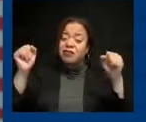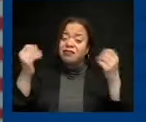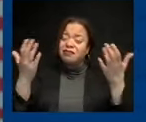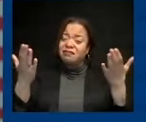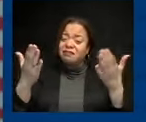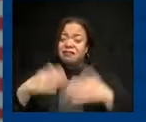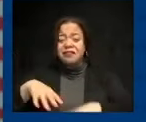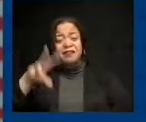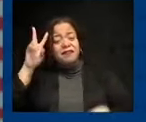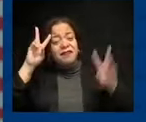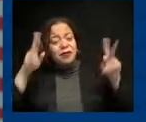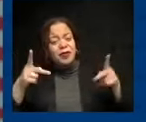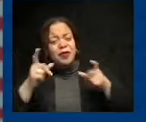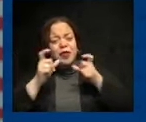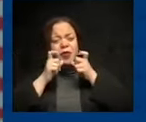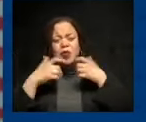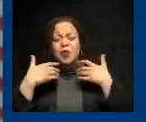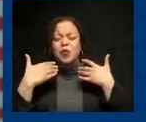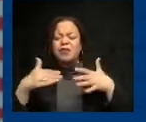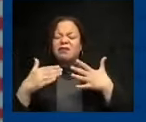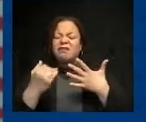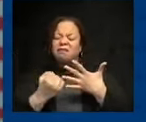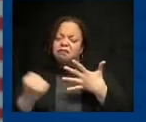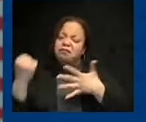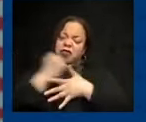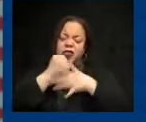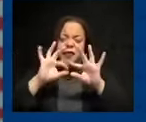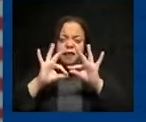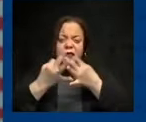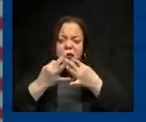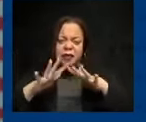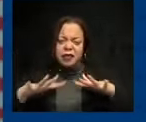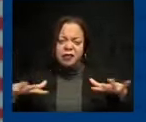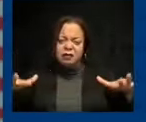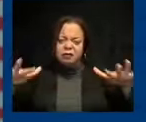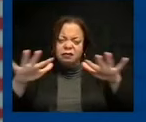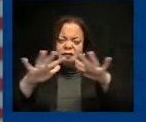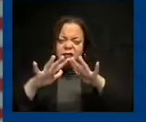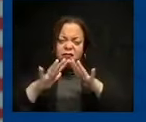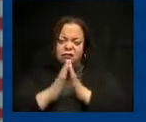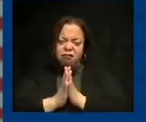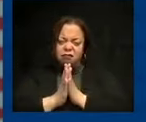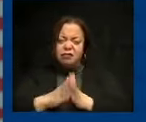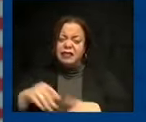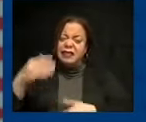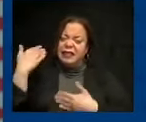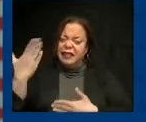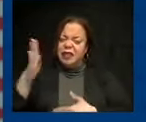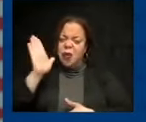will not rest until this pandemic is behind us.